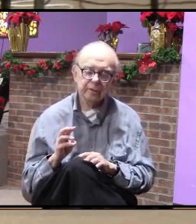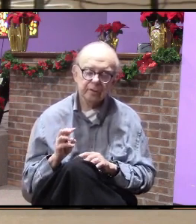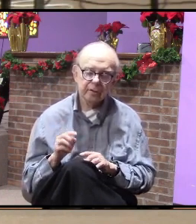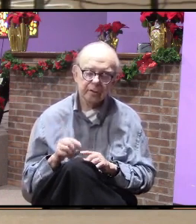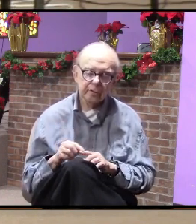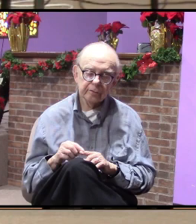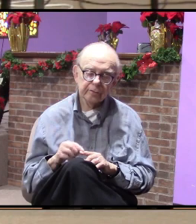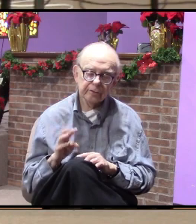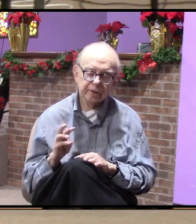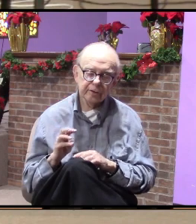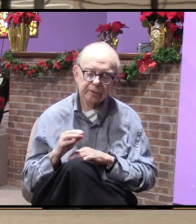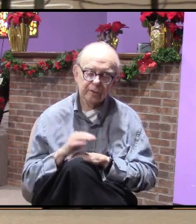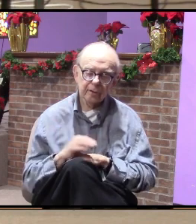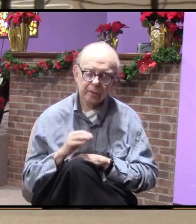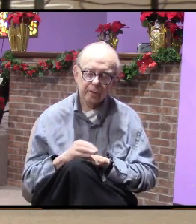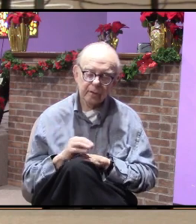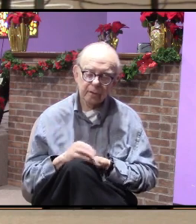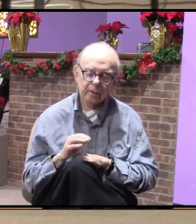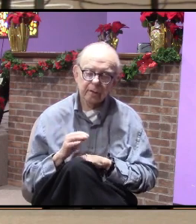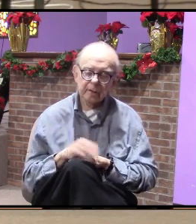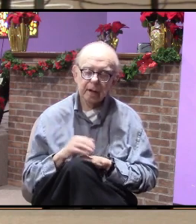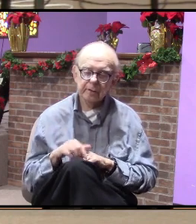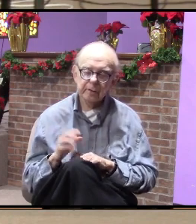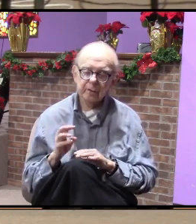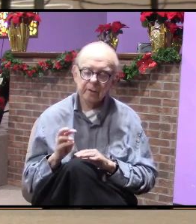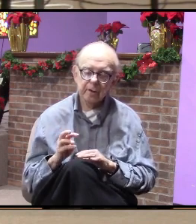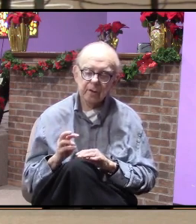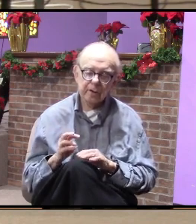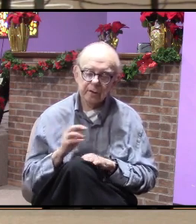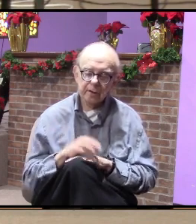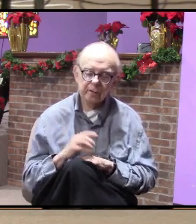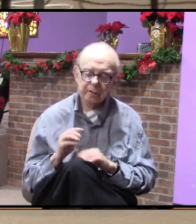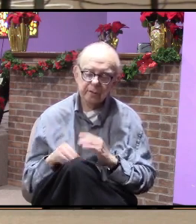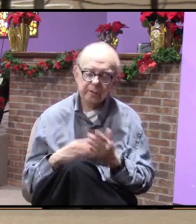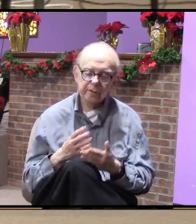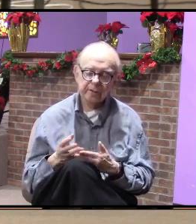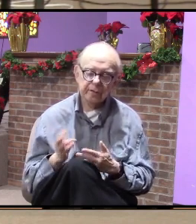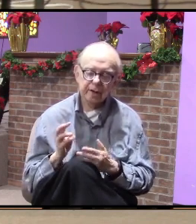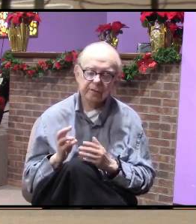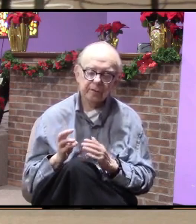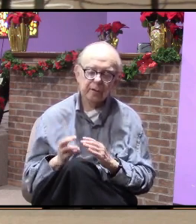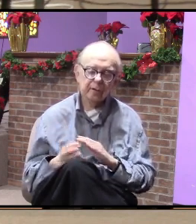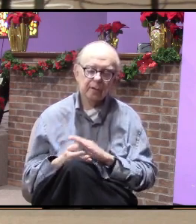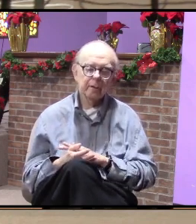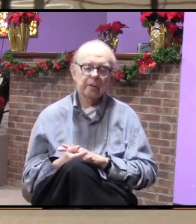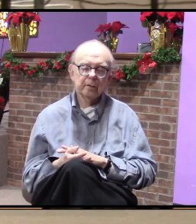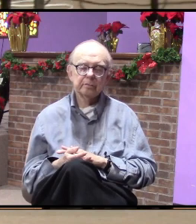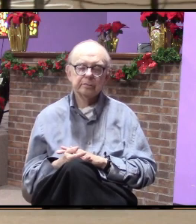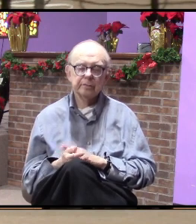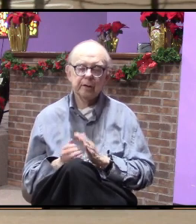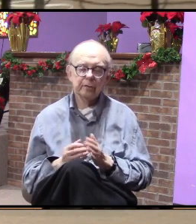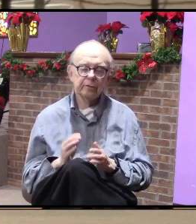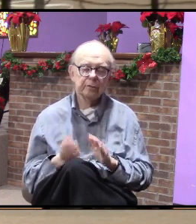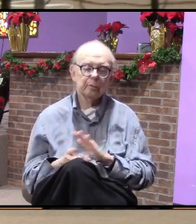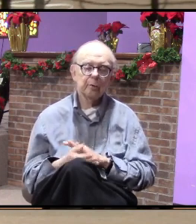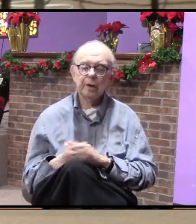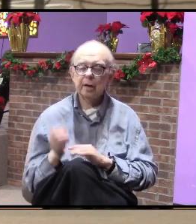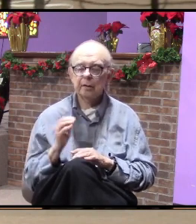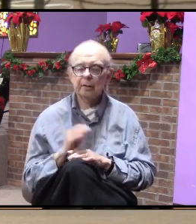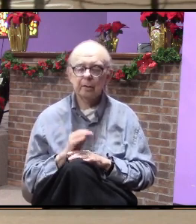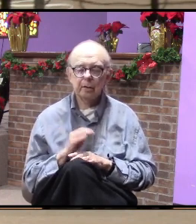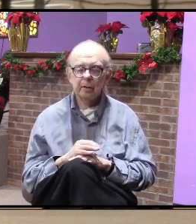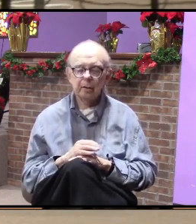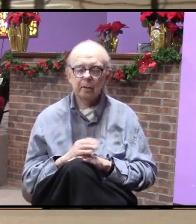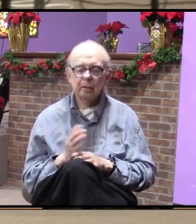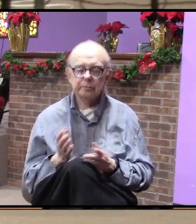o'clock in the evening. Night was from 6 o'clock in the evening till 6 o'clock the next morning. That was morning and evening, okay? Their